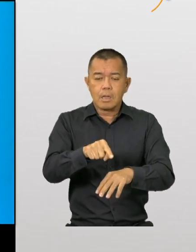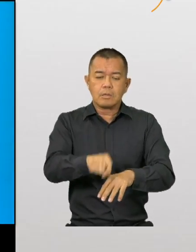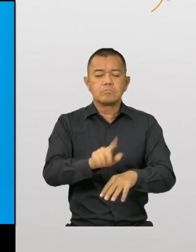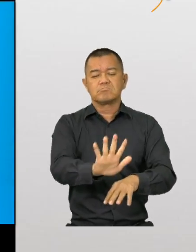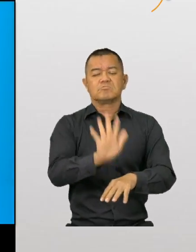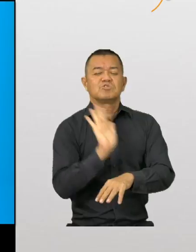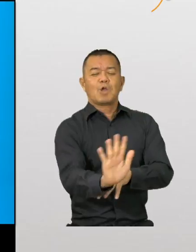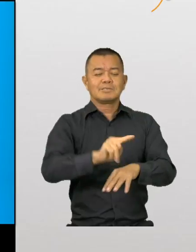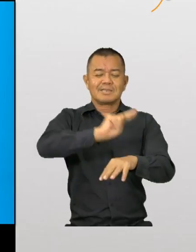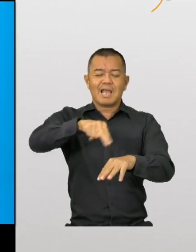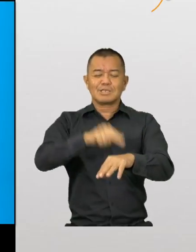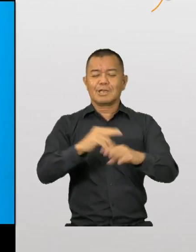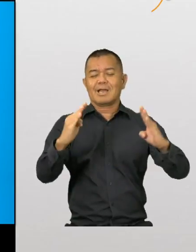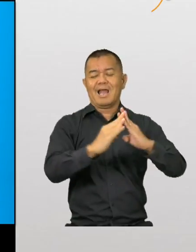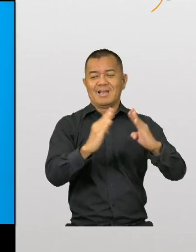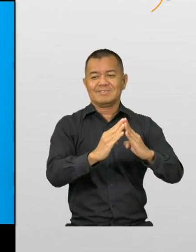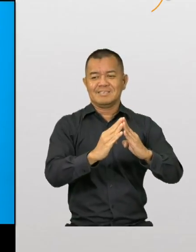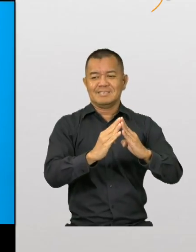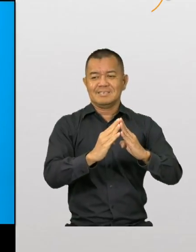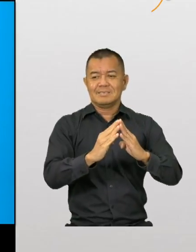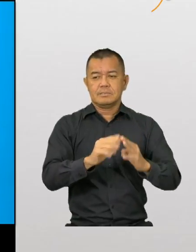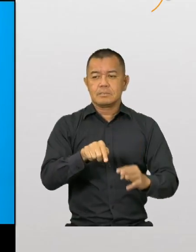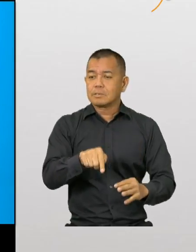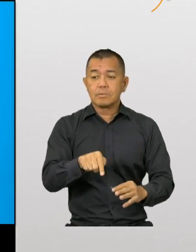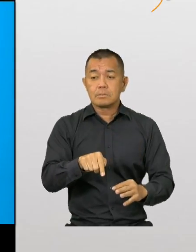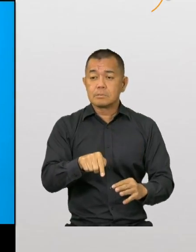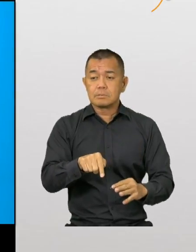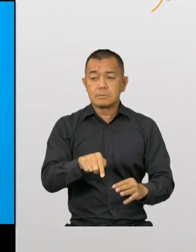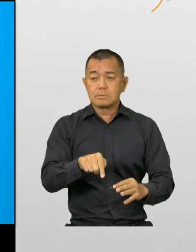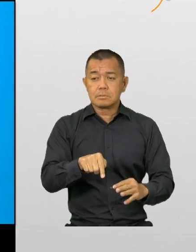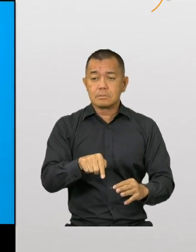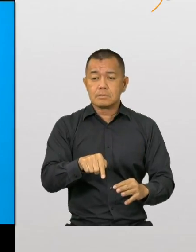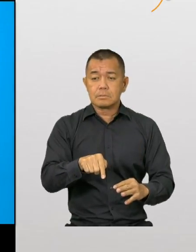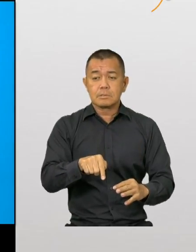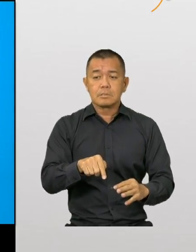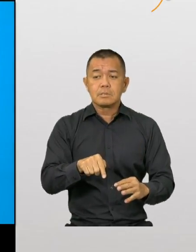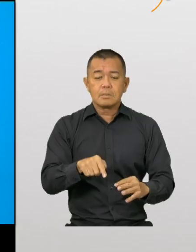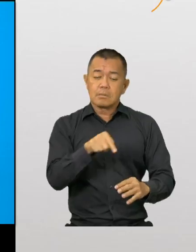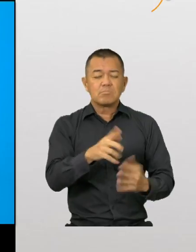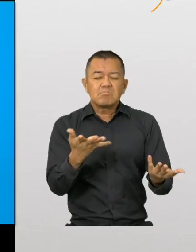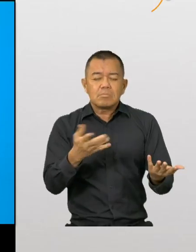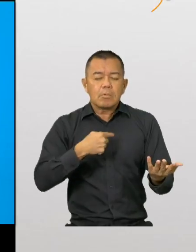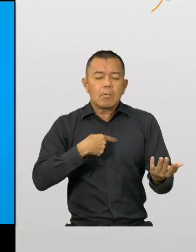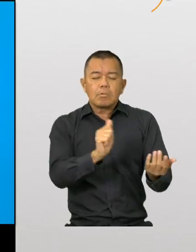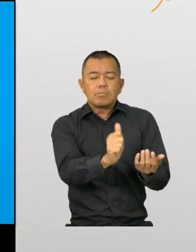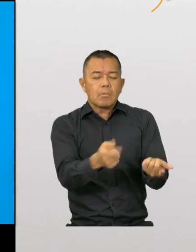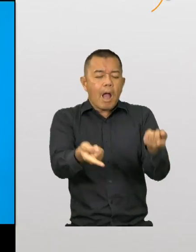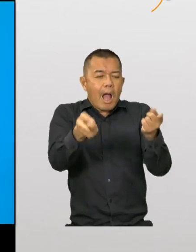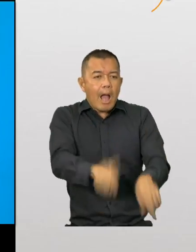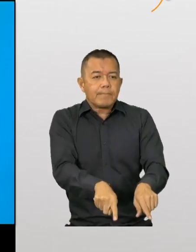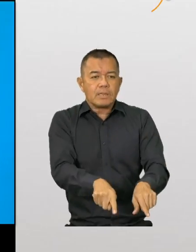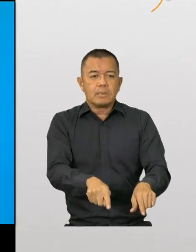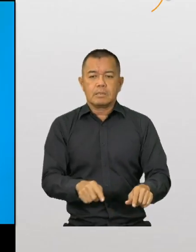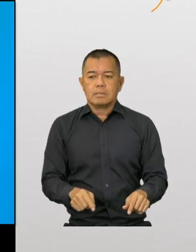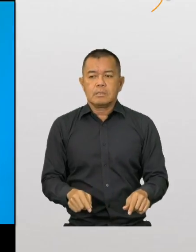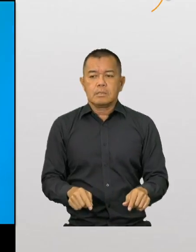This didn't happen by chance. We made it happen through sound policies, unwavering political resolve, and the